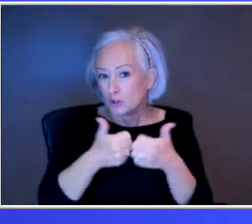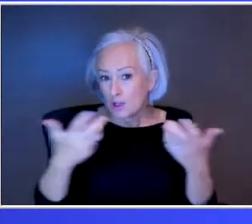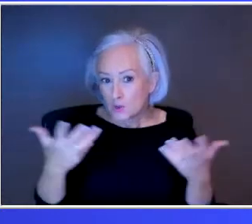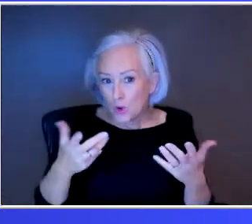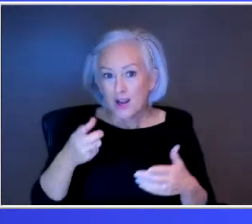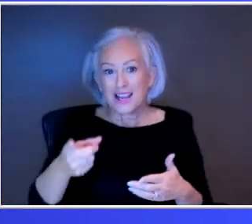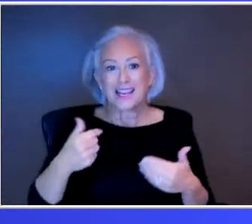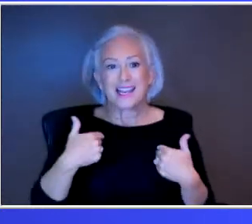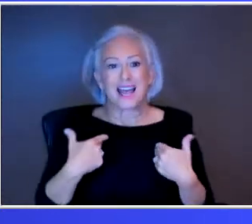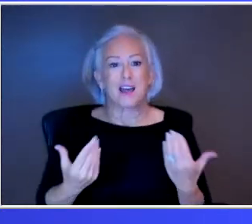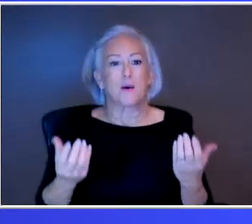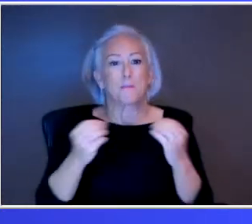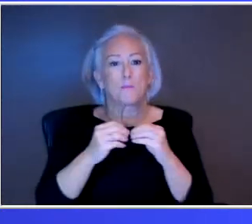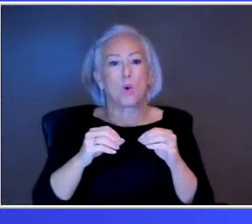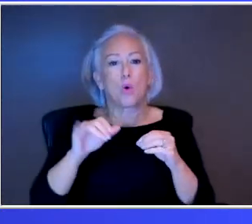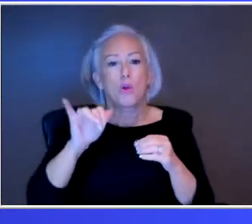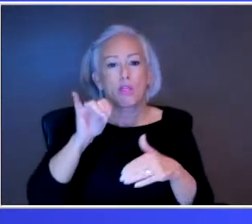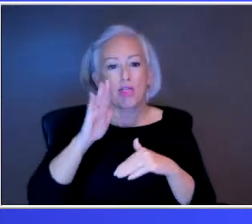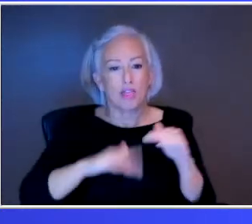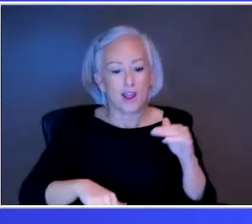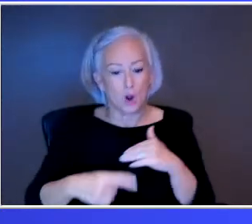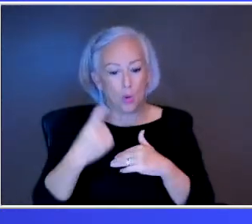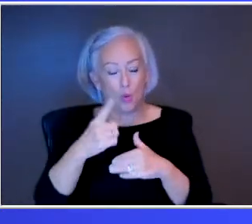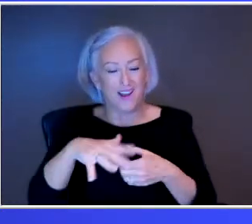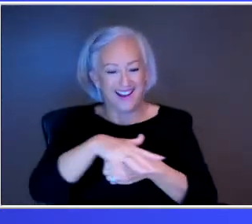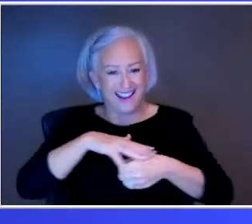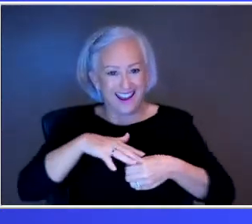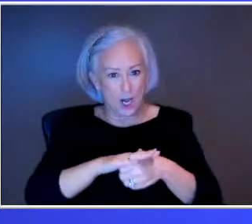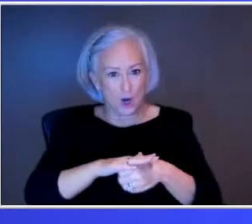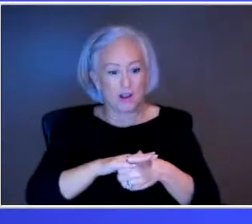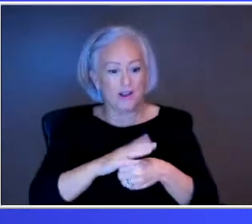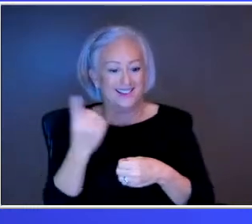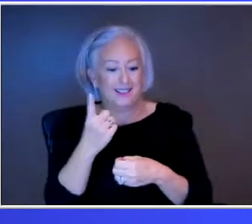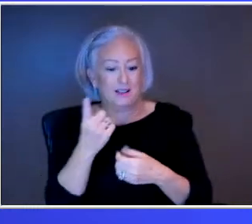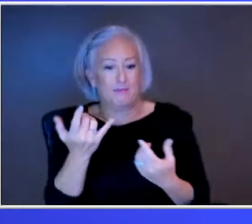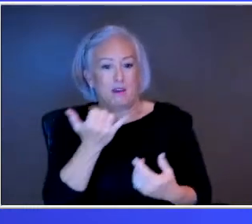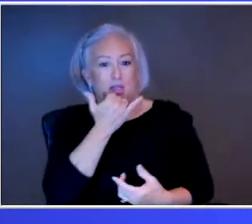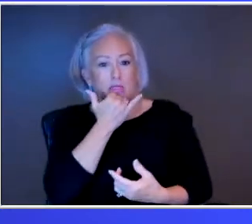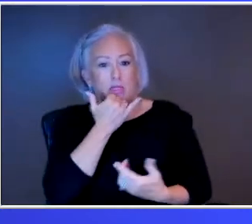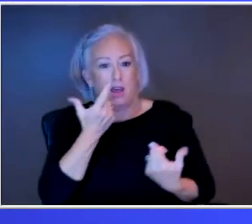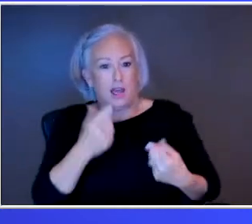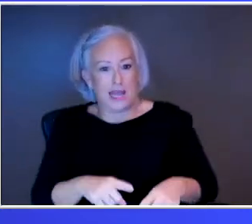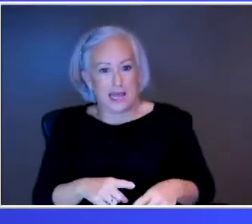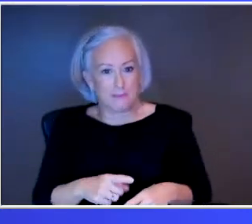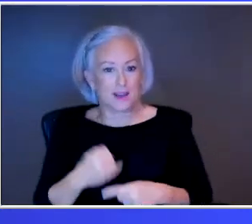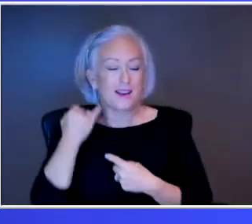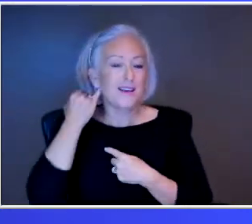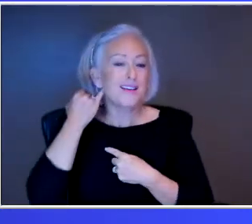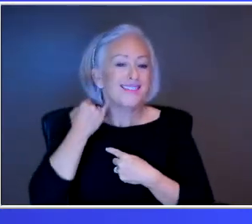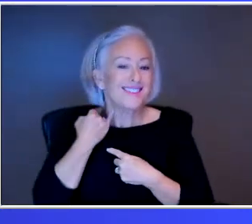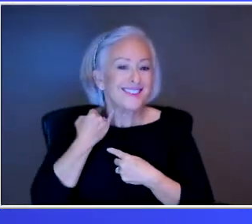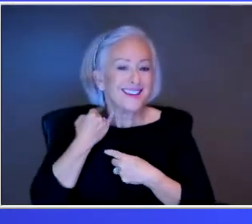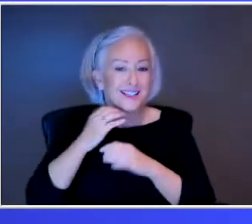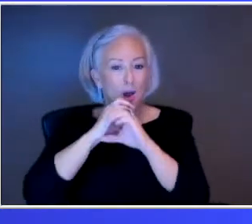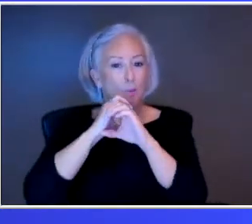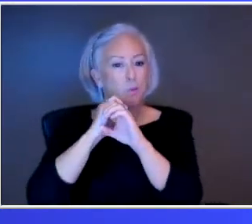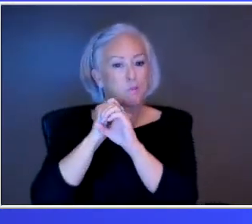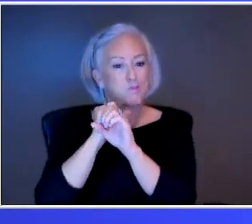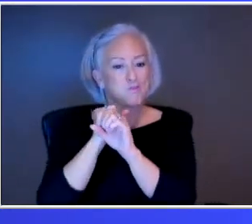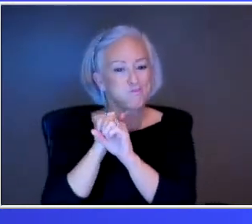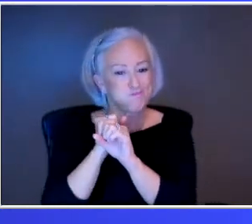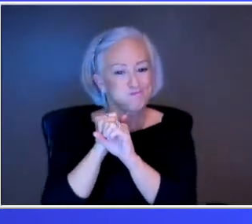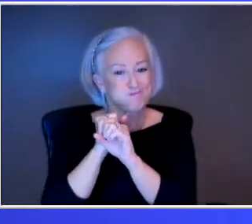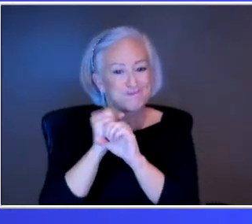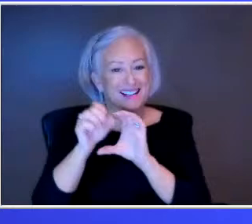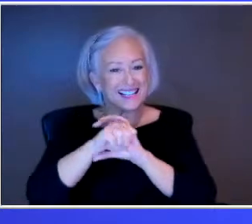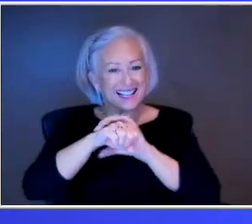active pathology. The blood vessel in the neck was injured, and we needed to open that blood vessel to even get access to the